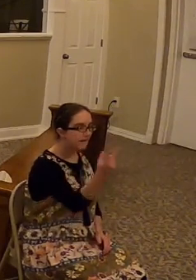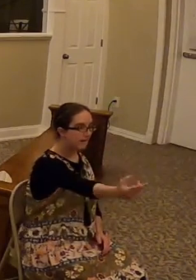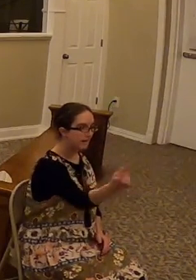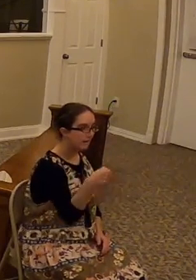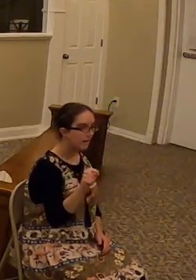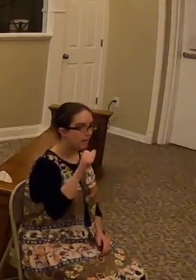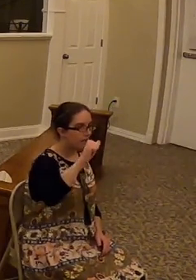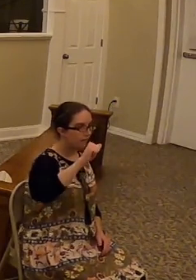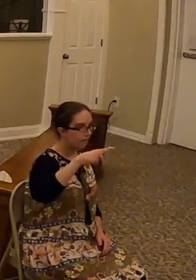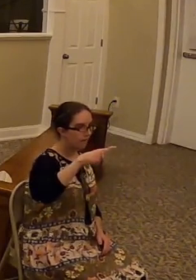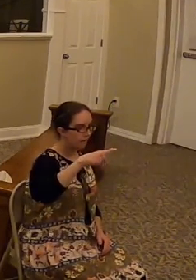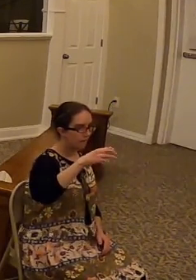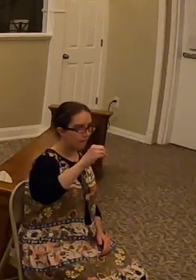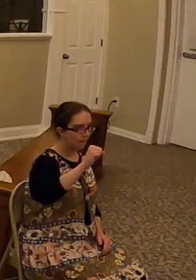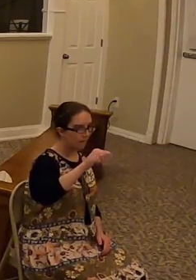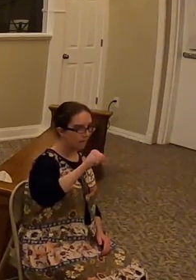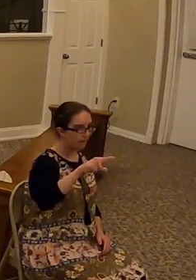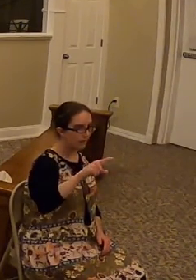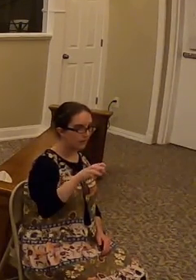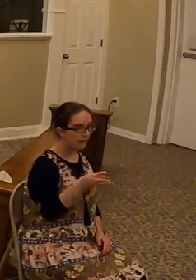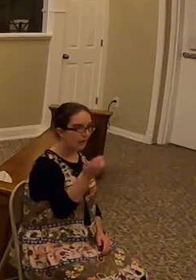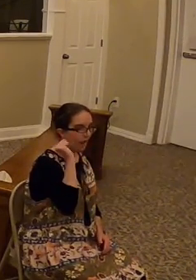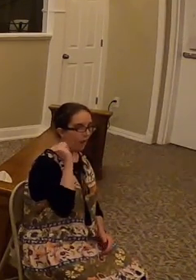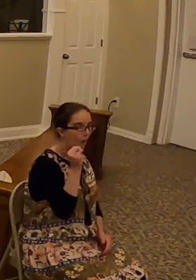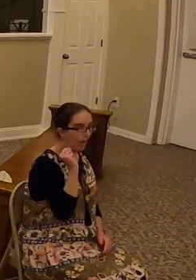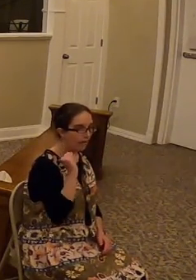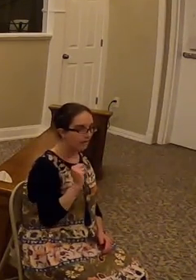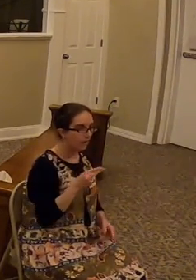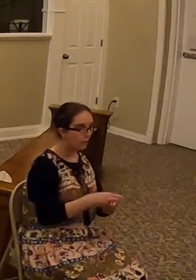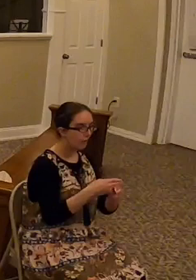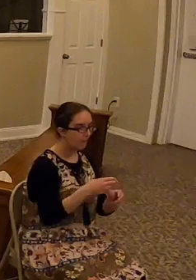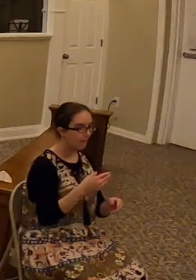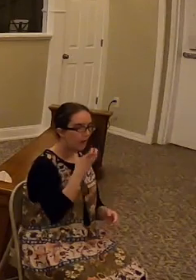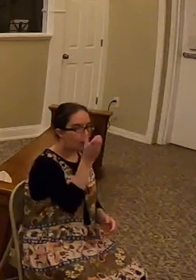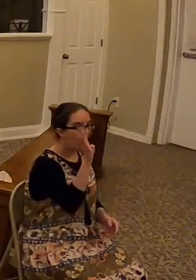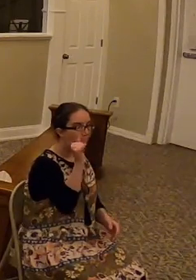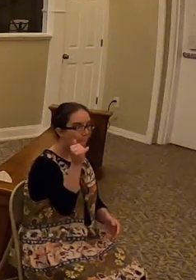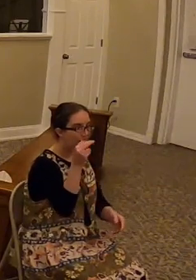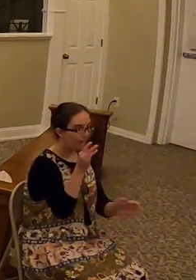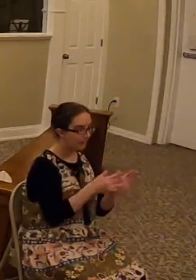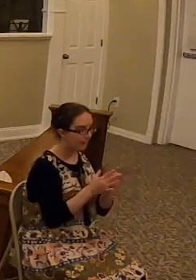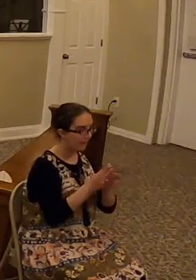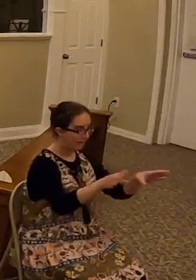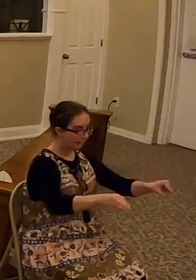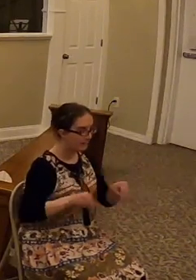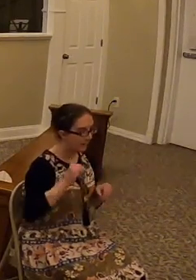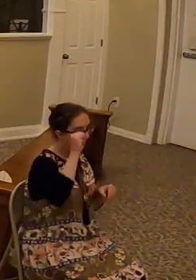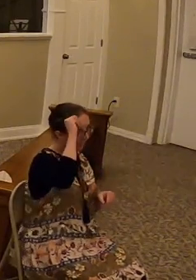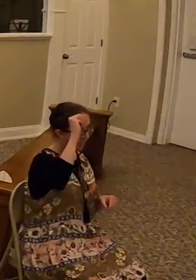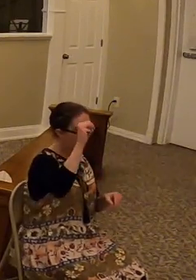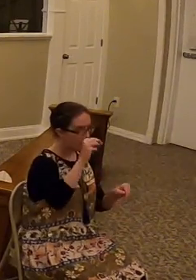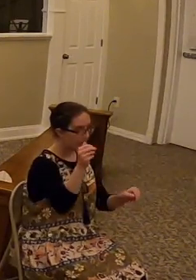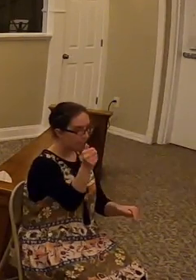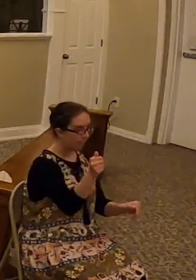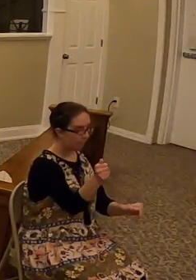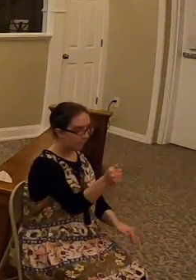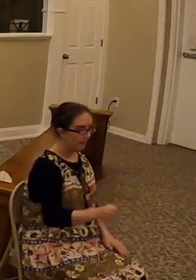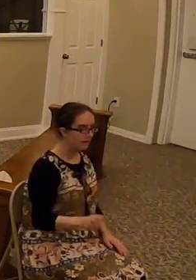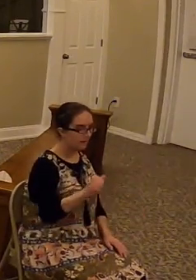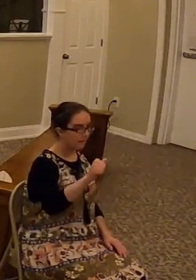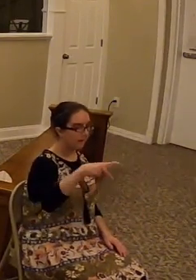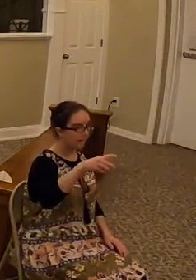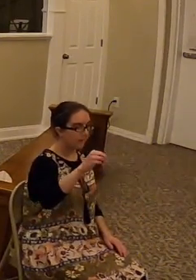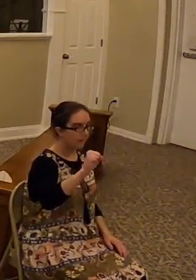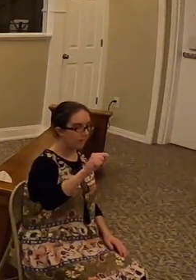the apostles that were apostles called by Jesus actually accepted him as an apostle.